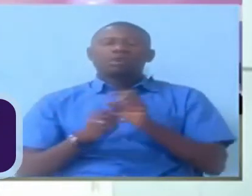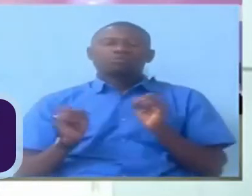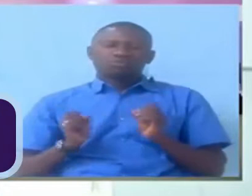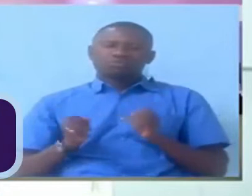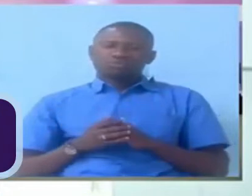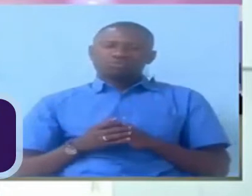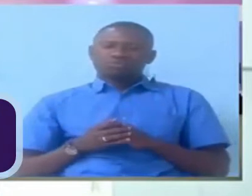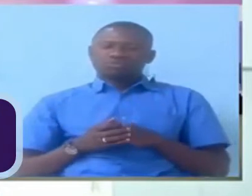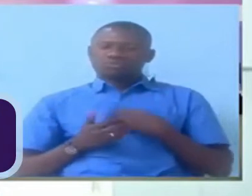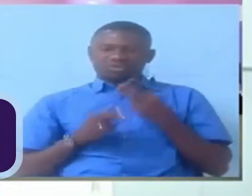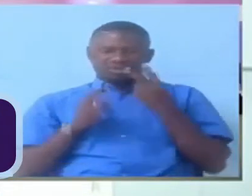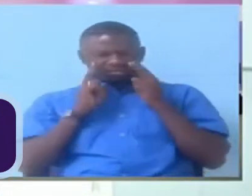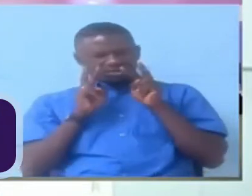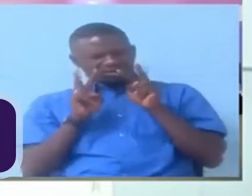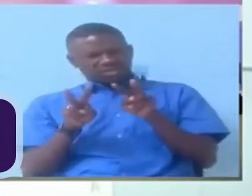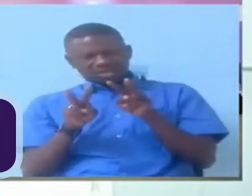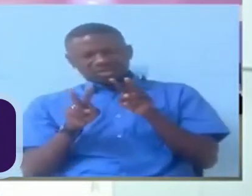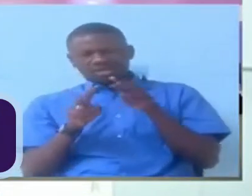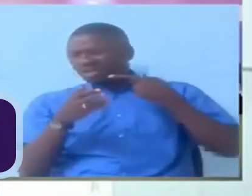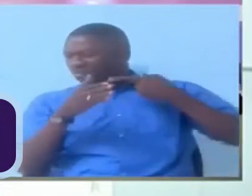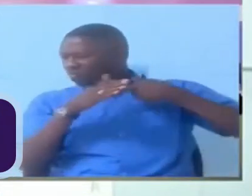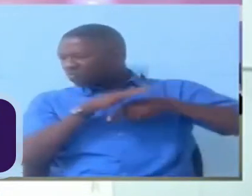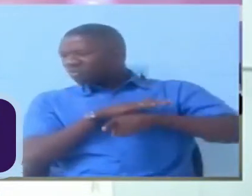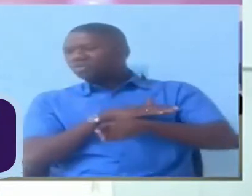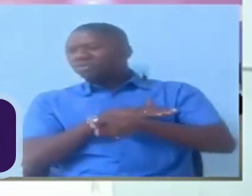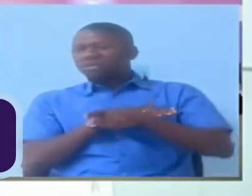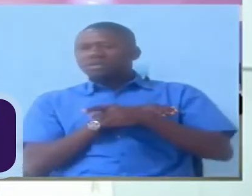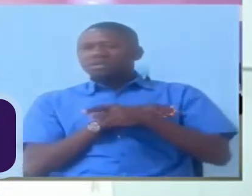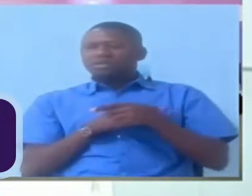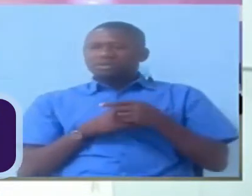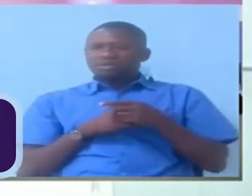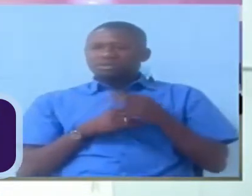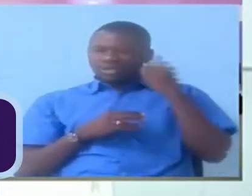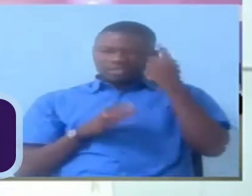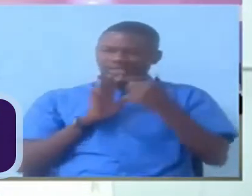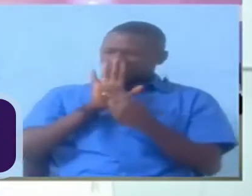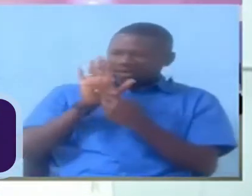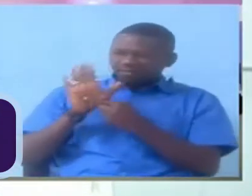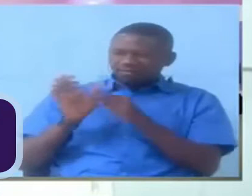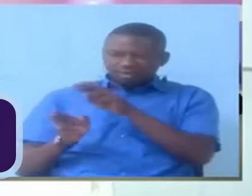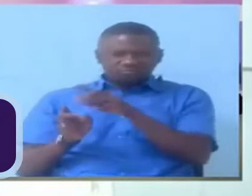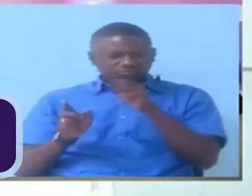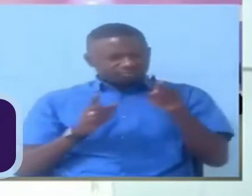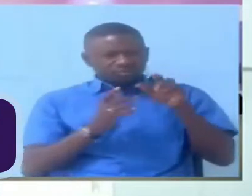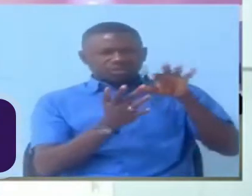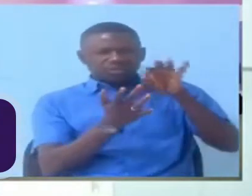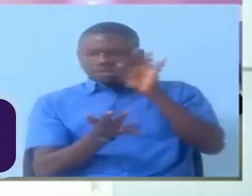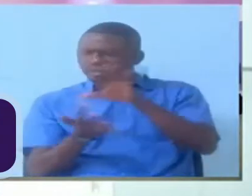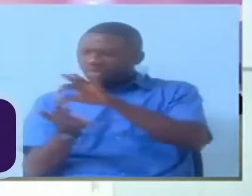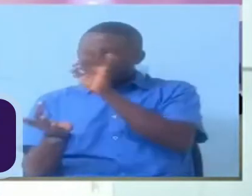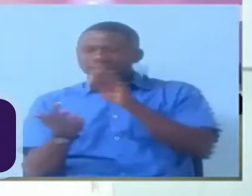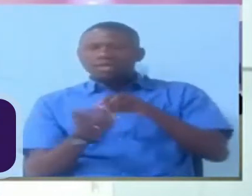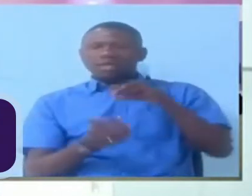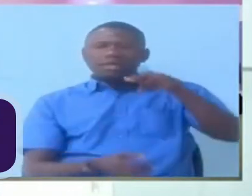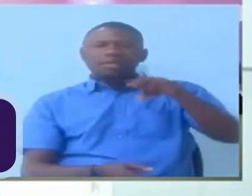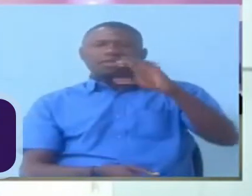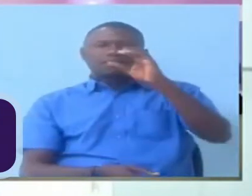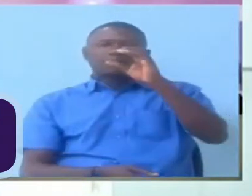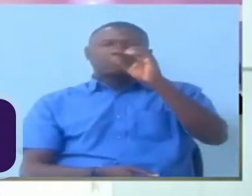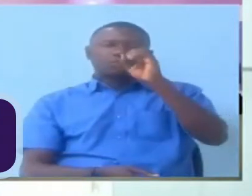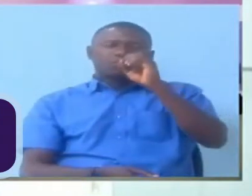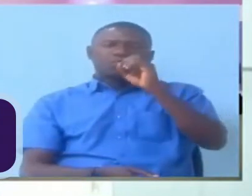for quartermaster commissions. For quartermaster commission. Quartermaster commission la carola. There